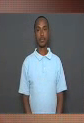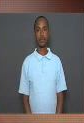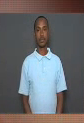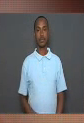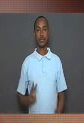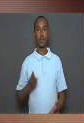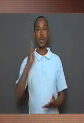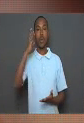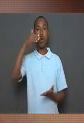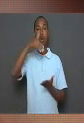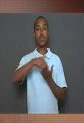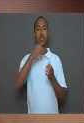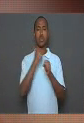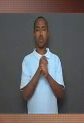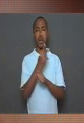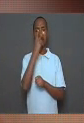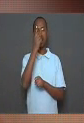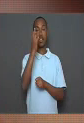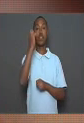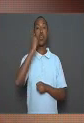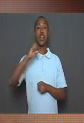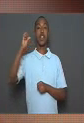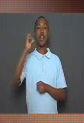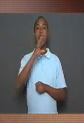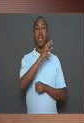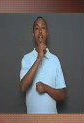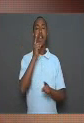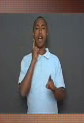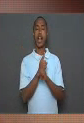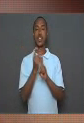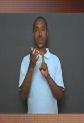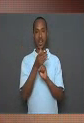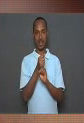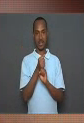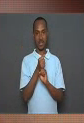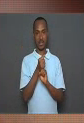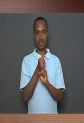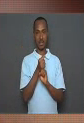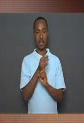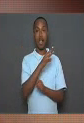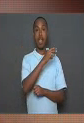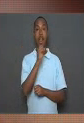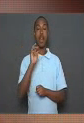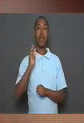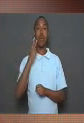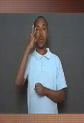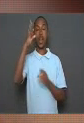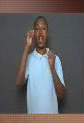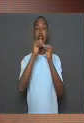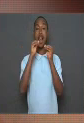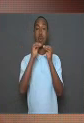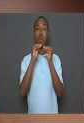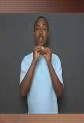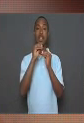will also demonstrate theoretical and actual yield, and we will calculate